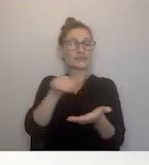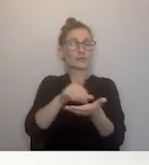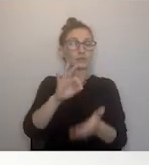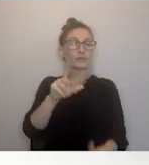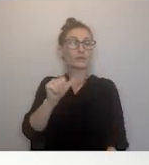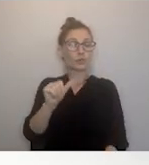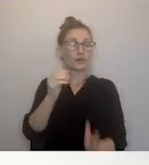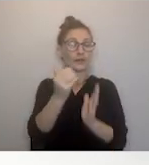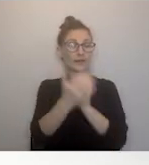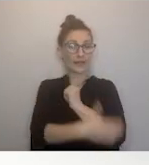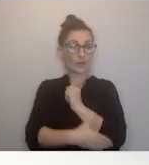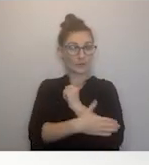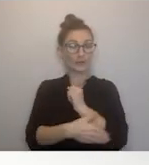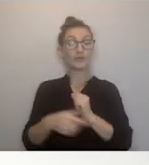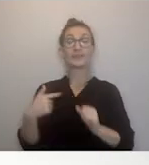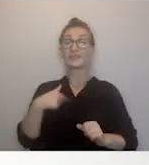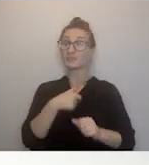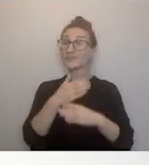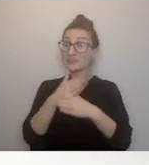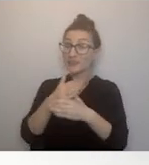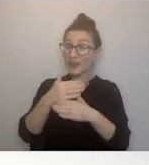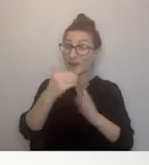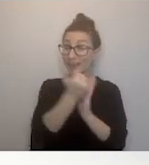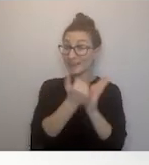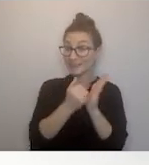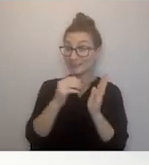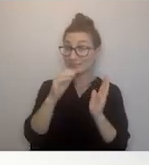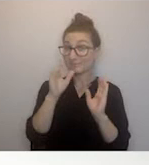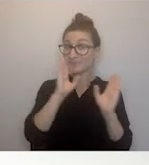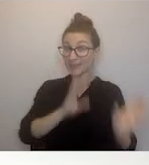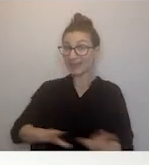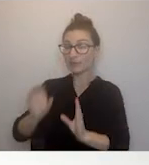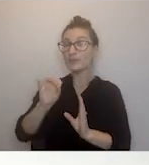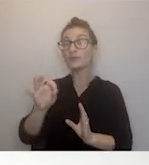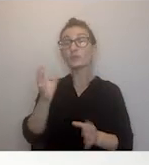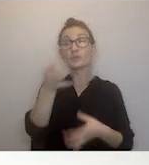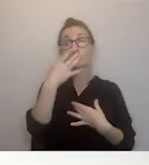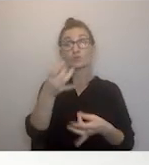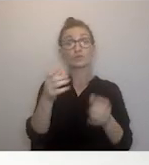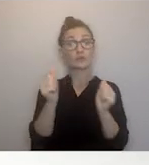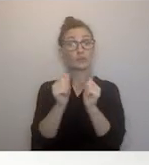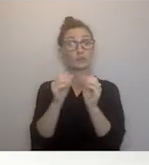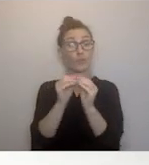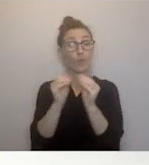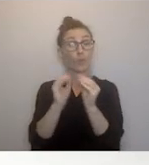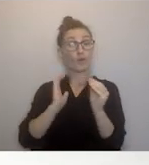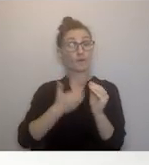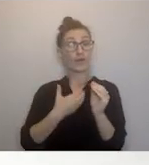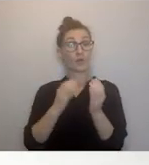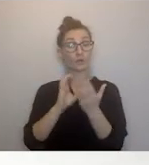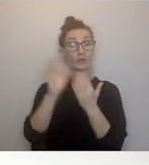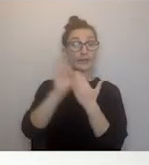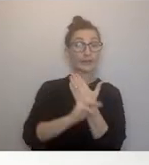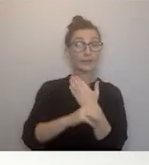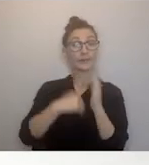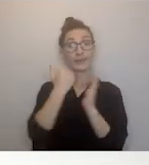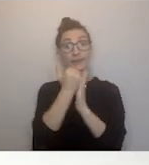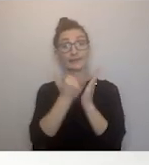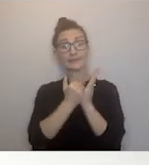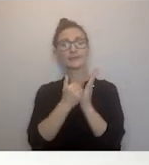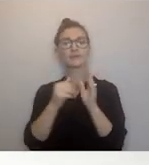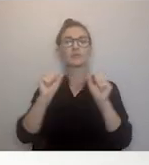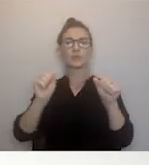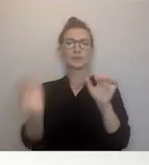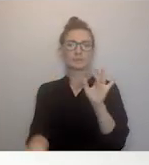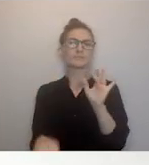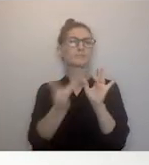counties. We do share our lesson plans, so if you're like, wow, I would really love to learn more about conducting, or we have drumming, we have all kinds of